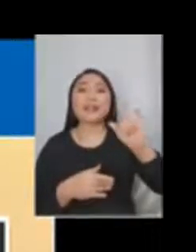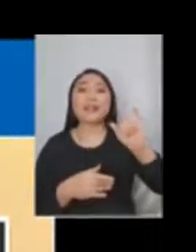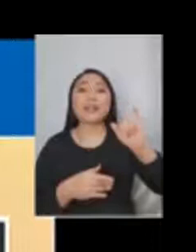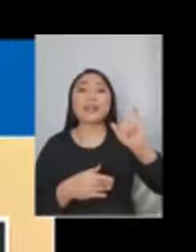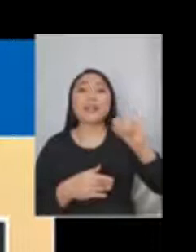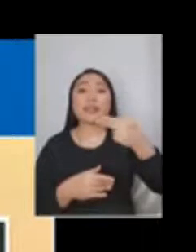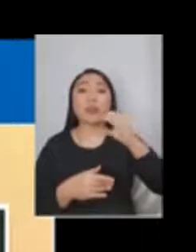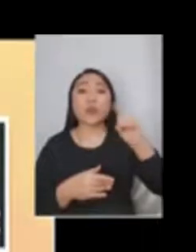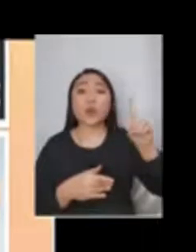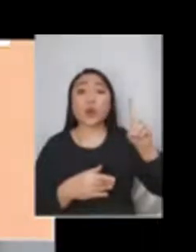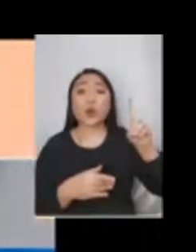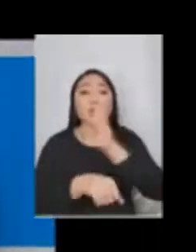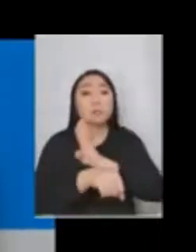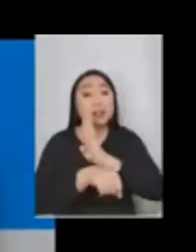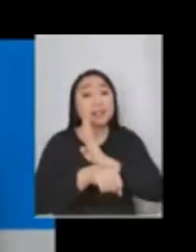sila.